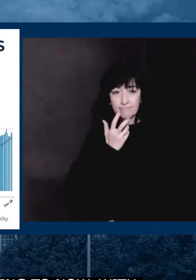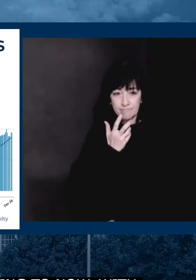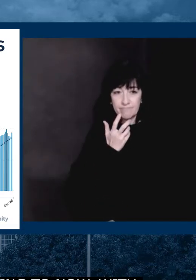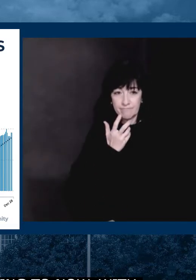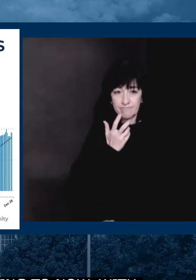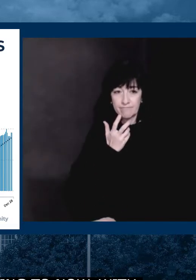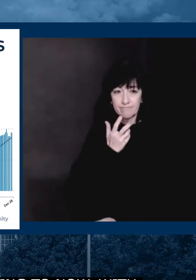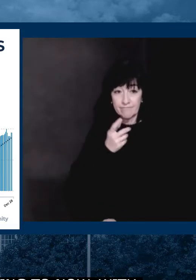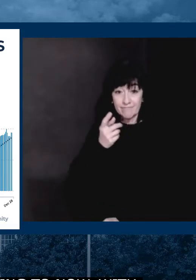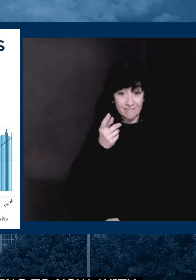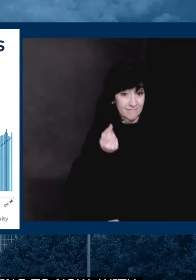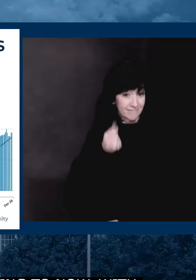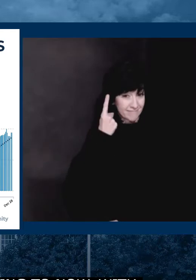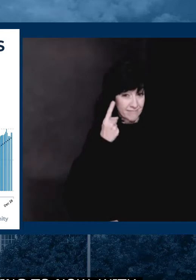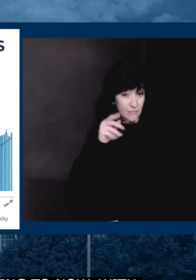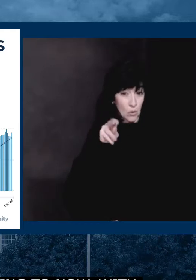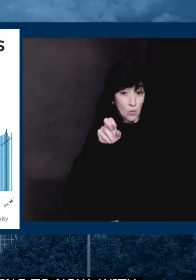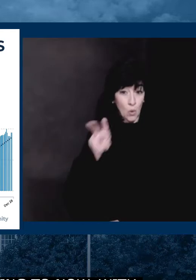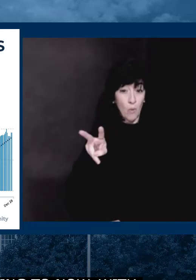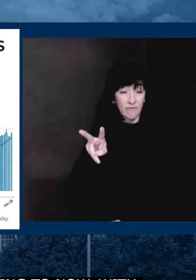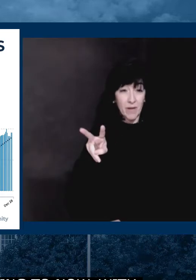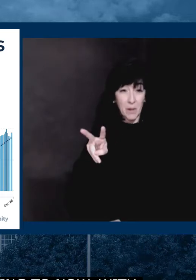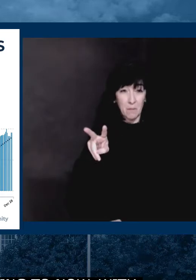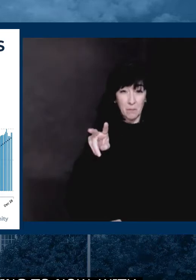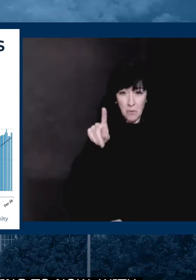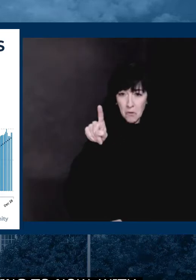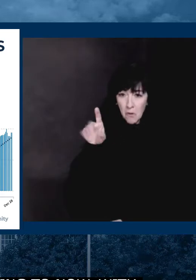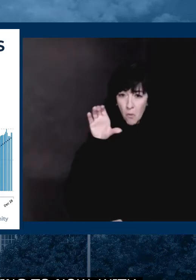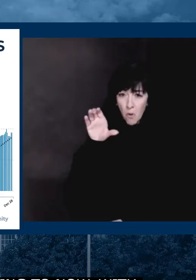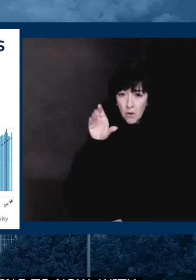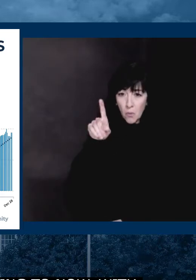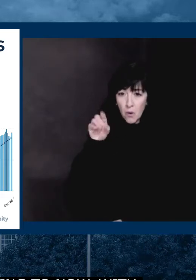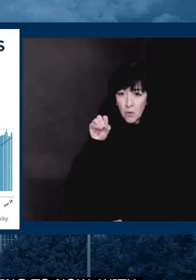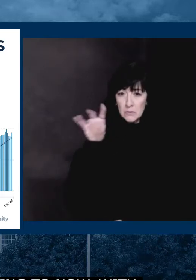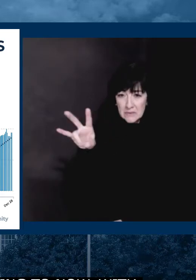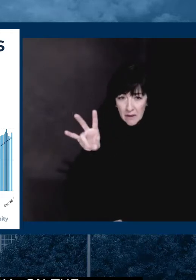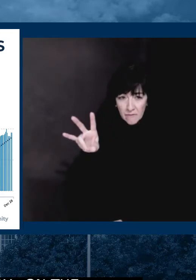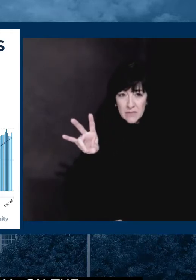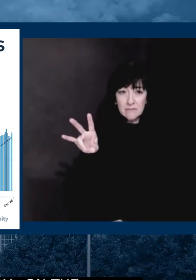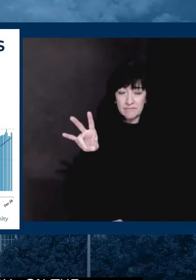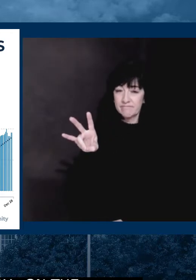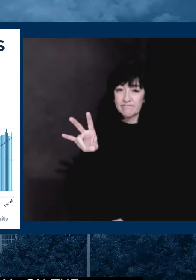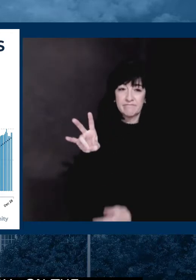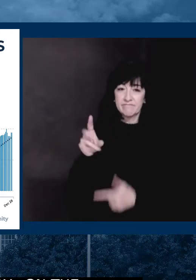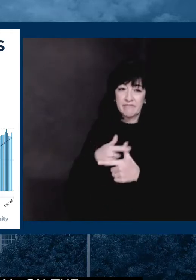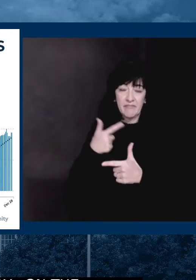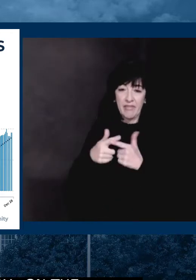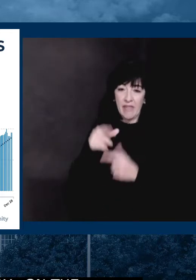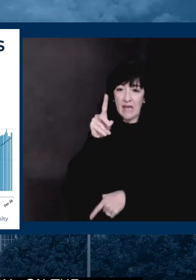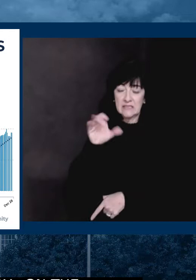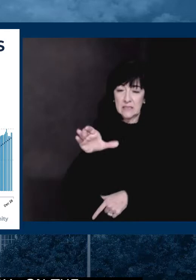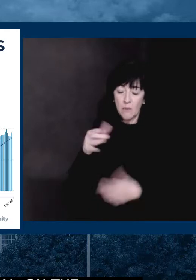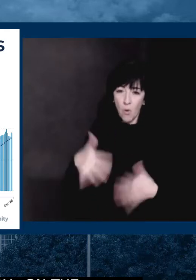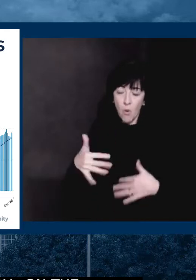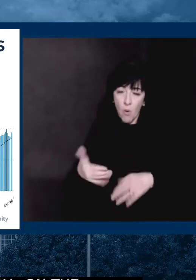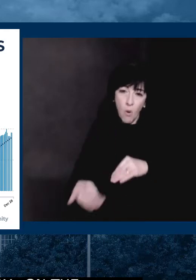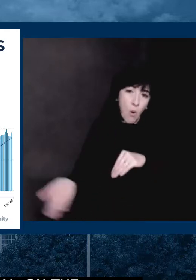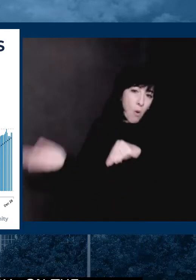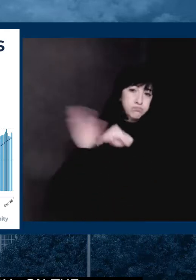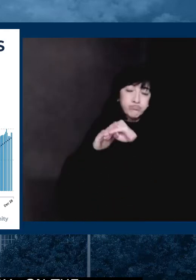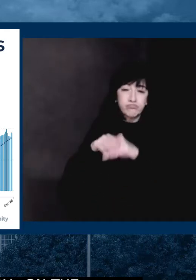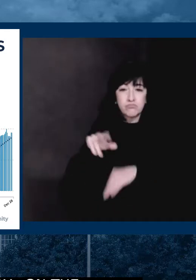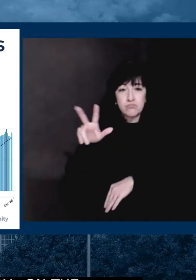December, just a month later, by December the 4th, we were up to 306. And then from December the 4th